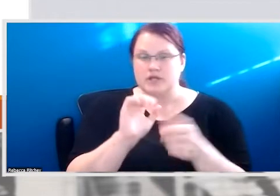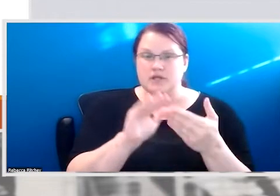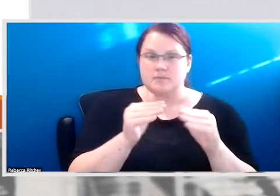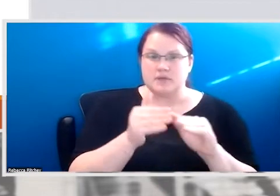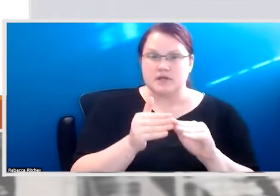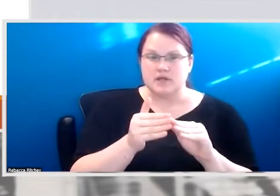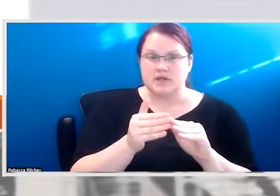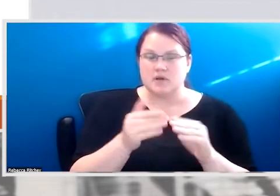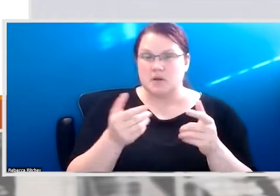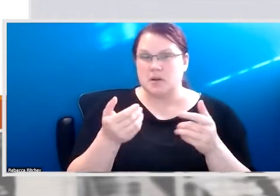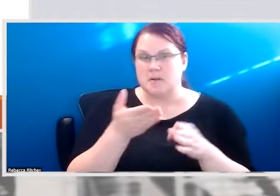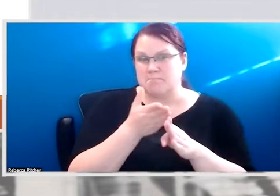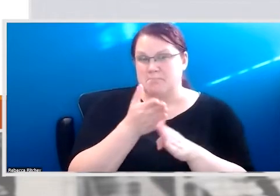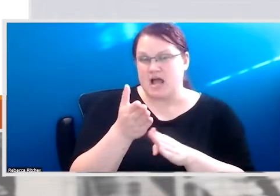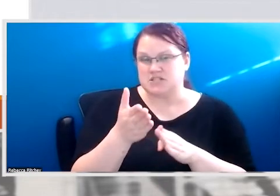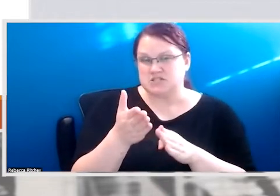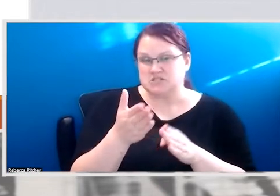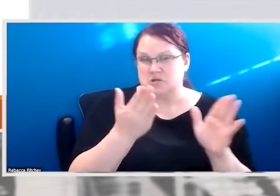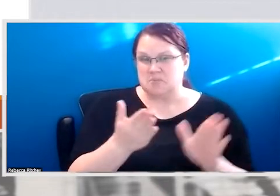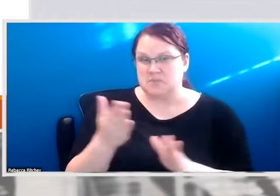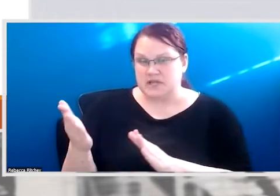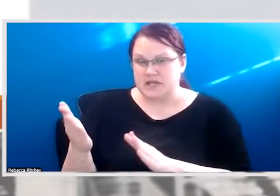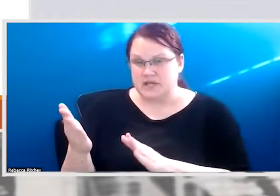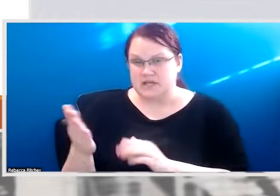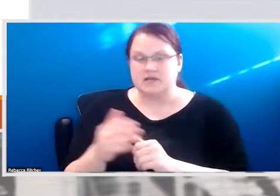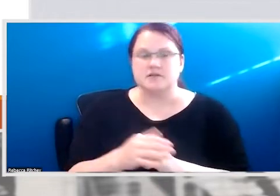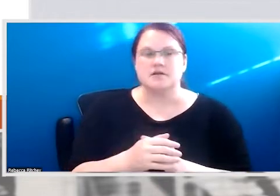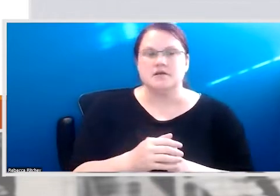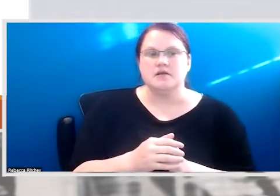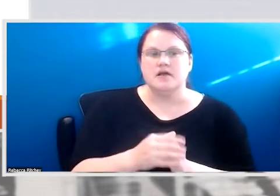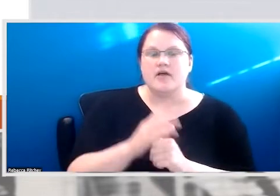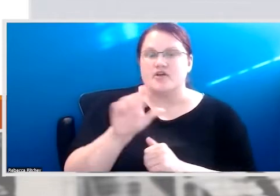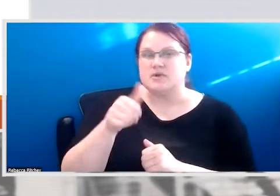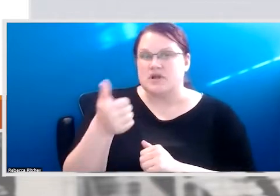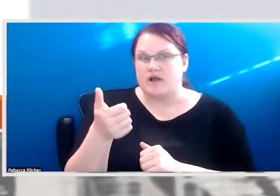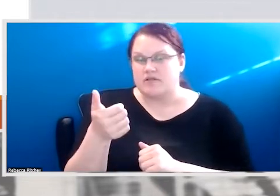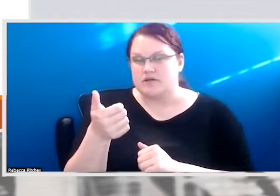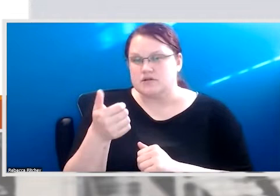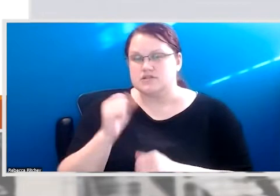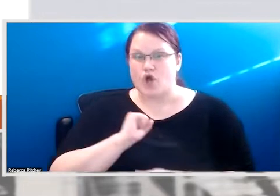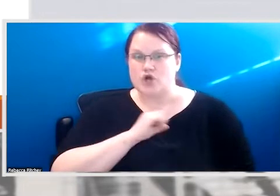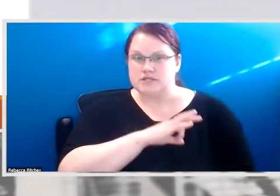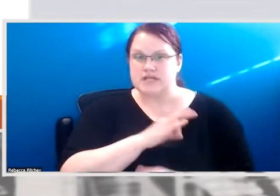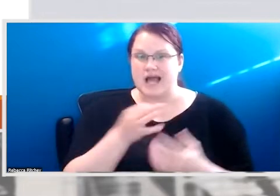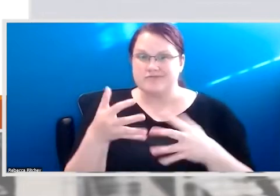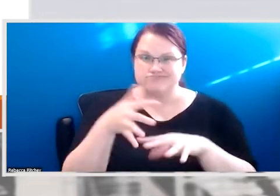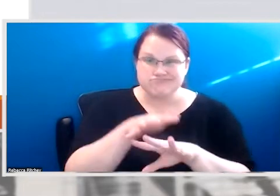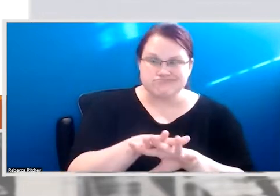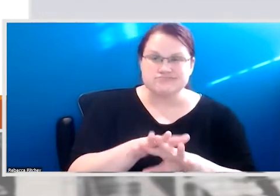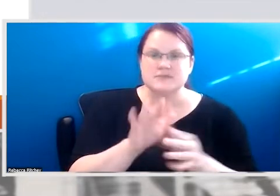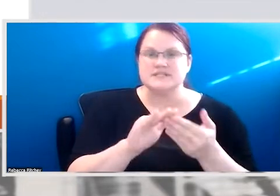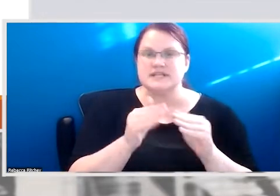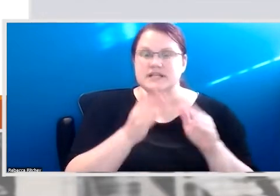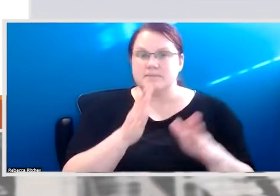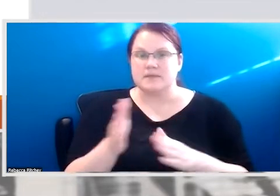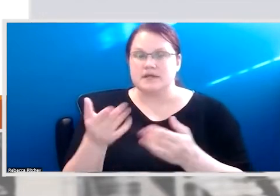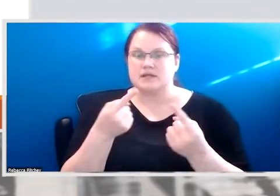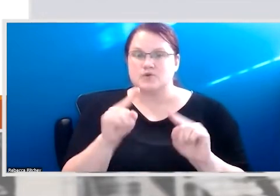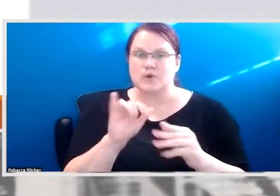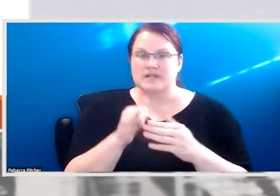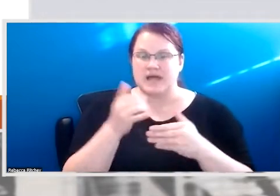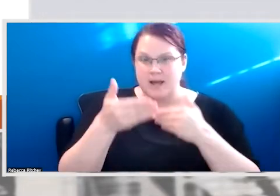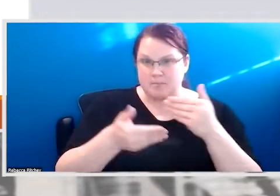plan. And Dave showed the South Side Park master plan. There have been others. So our staff integrates with city planning during that planning